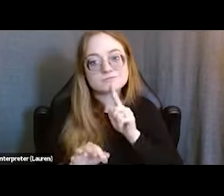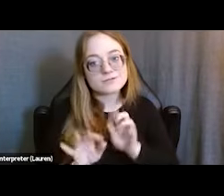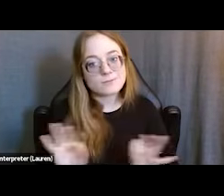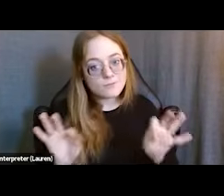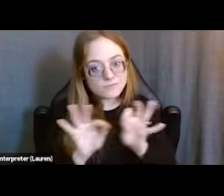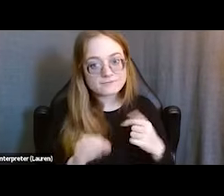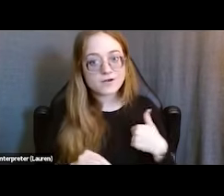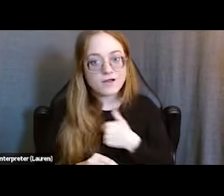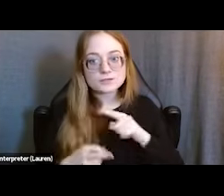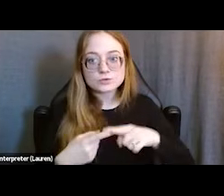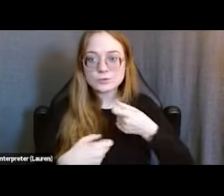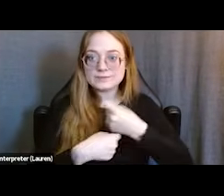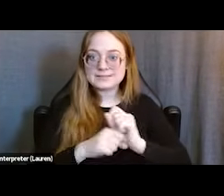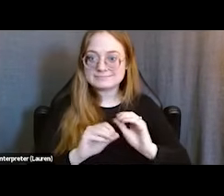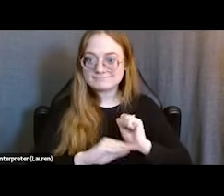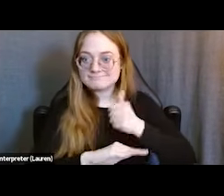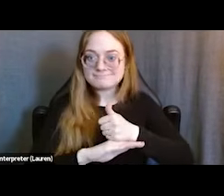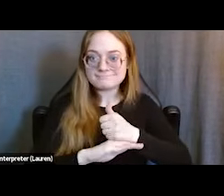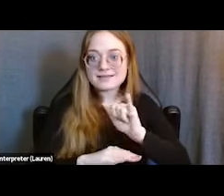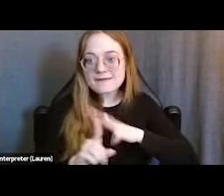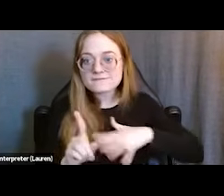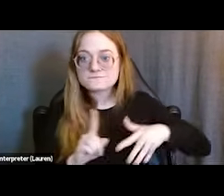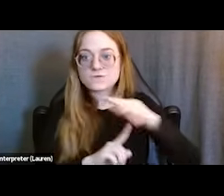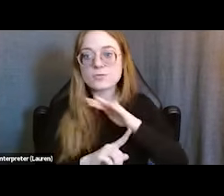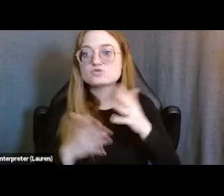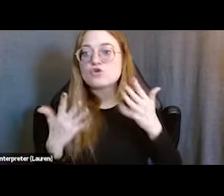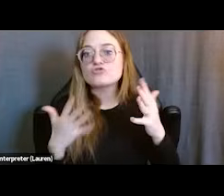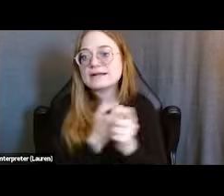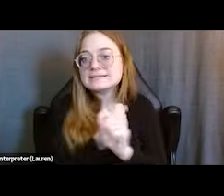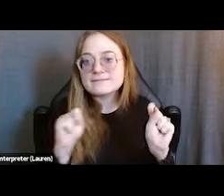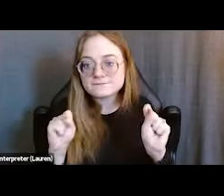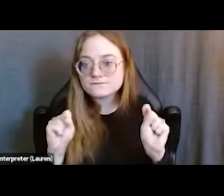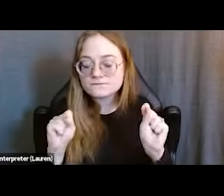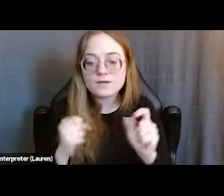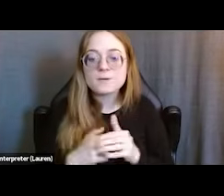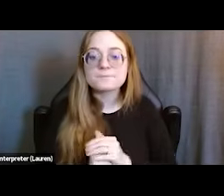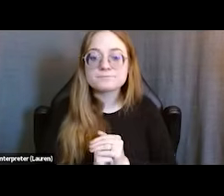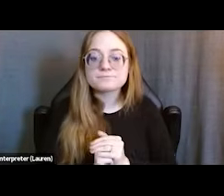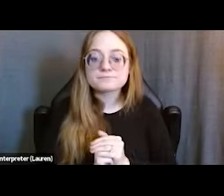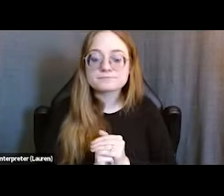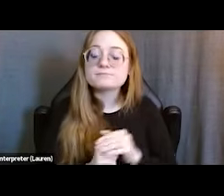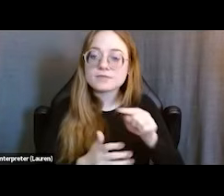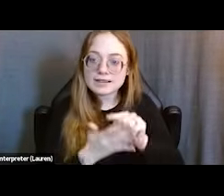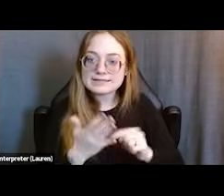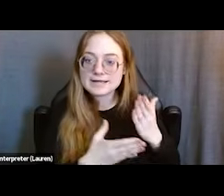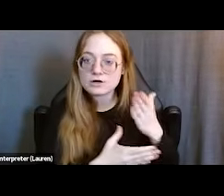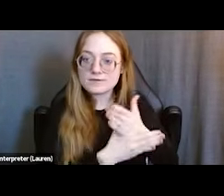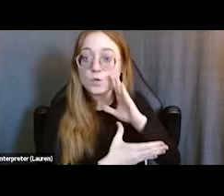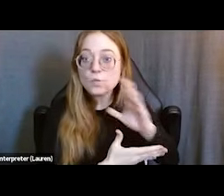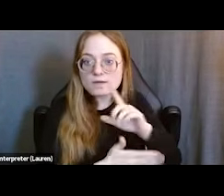create that environment that makes it safe, makes it those interventions to be incredibly